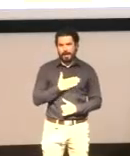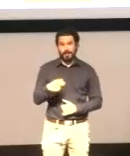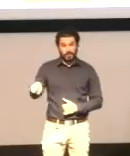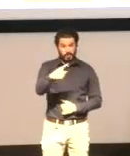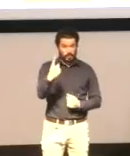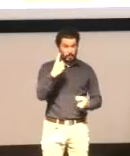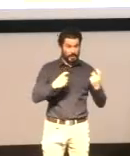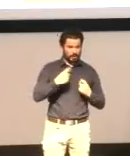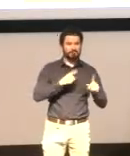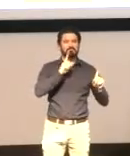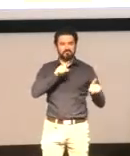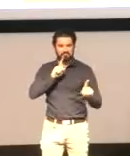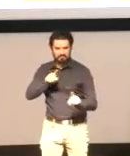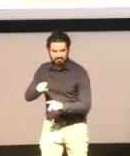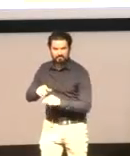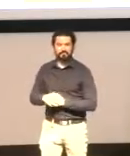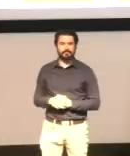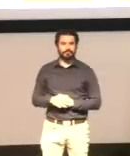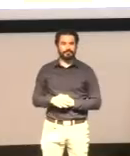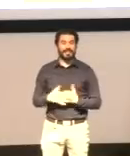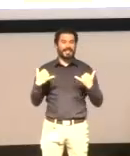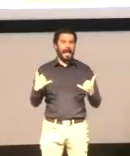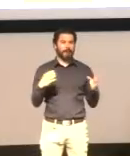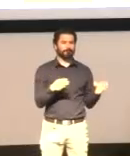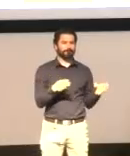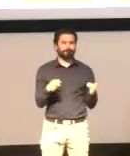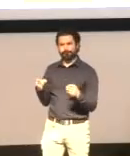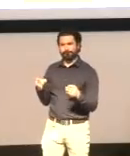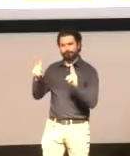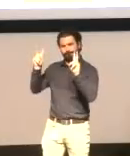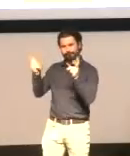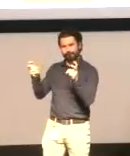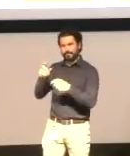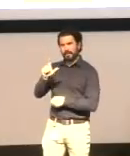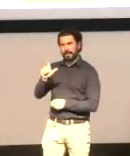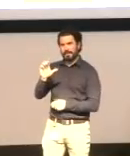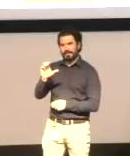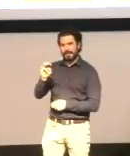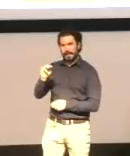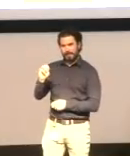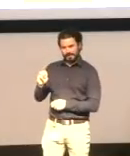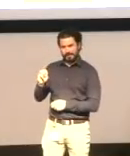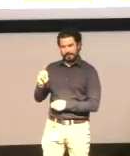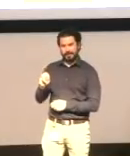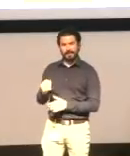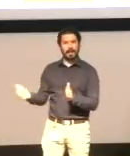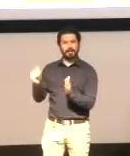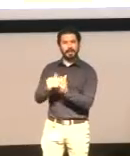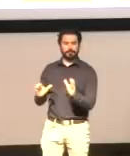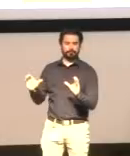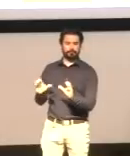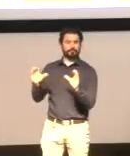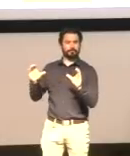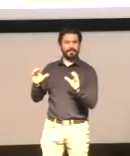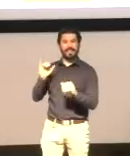that. I thought I'd shift gears for a moment to talk about our LCME reaccreditation journey. This is the